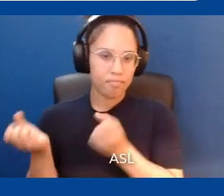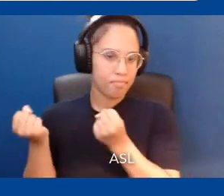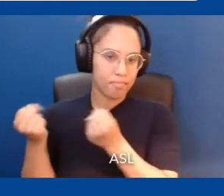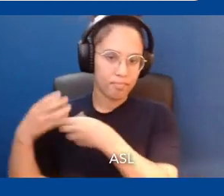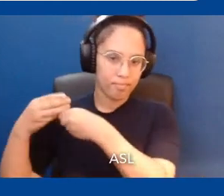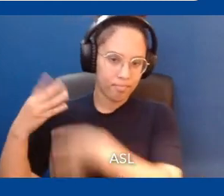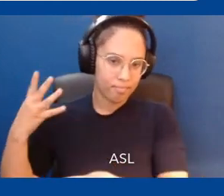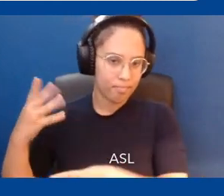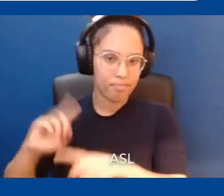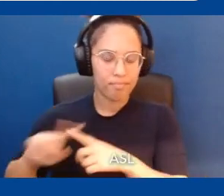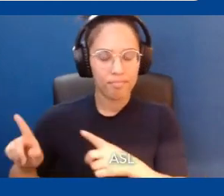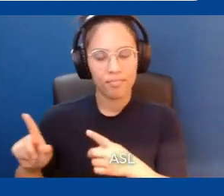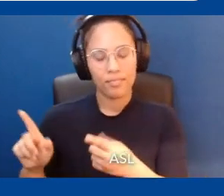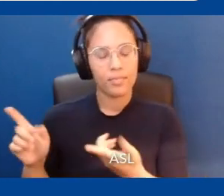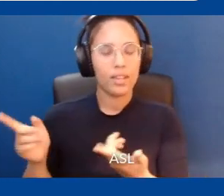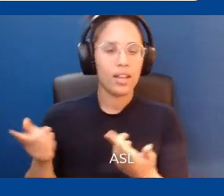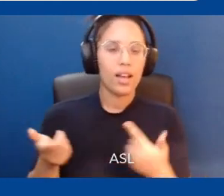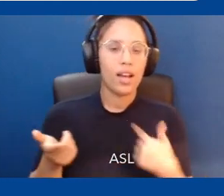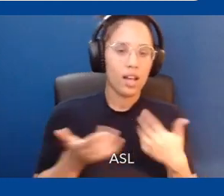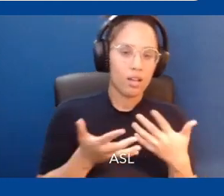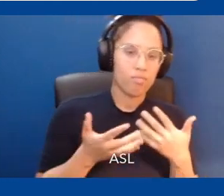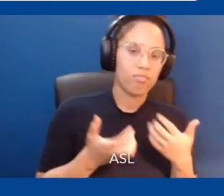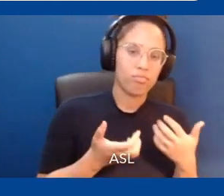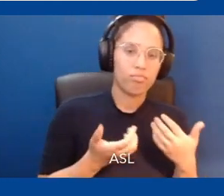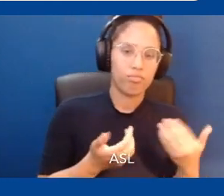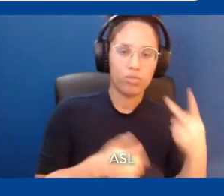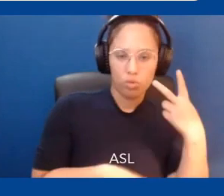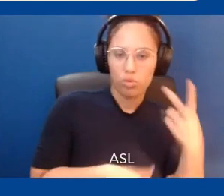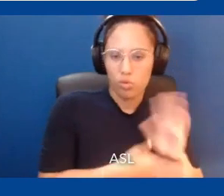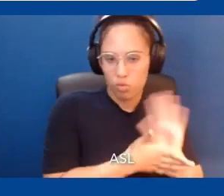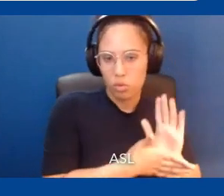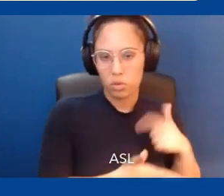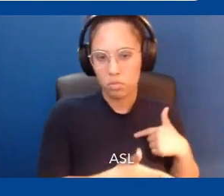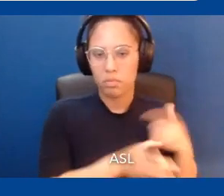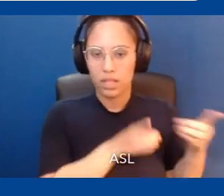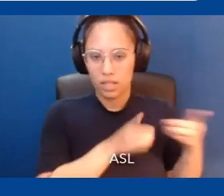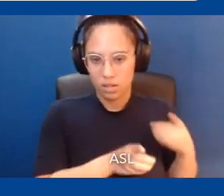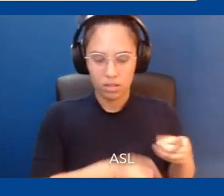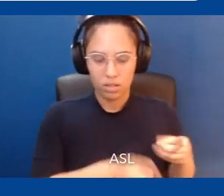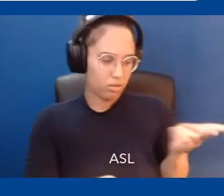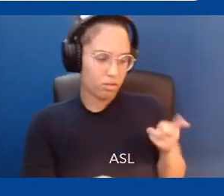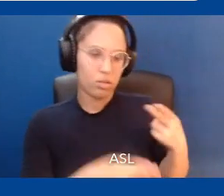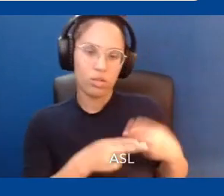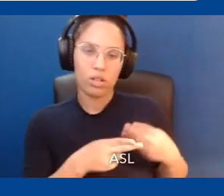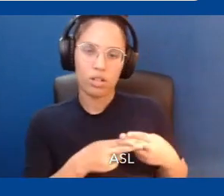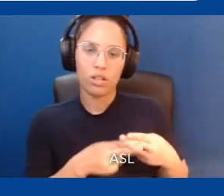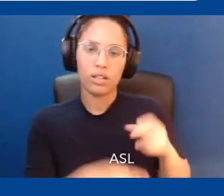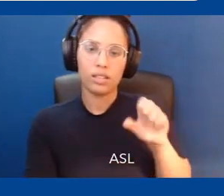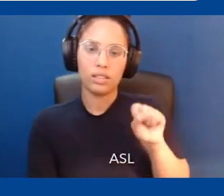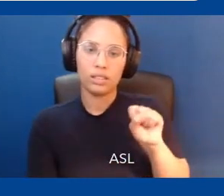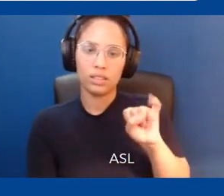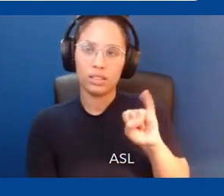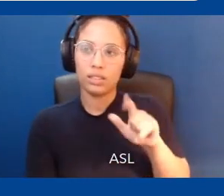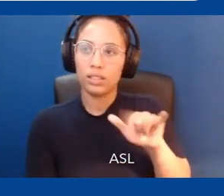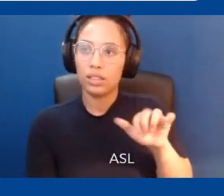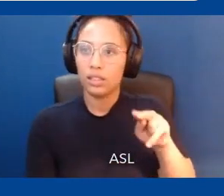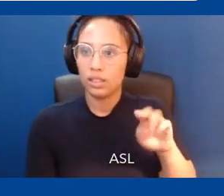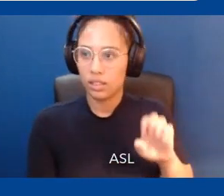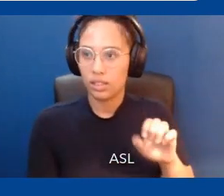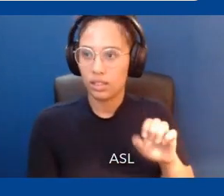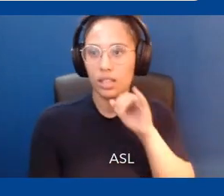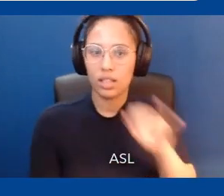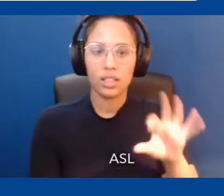those 2 films before that. And they are Silence is a Falling Body. It's a film